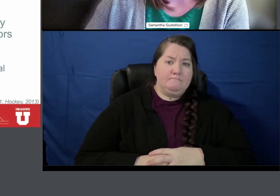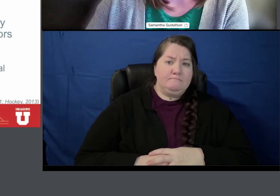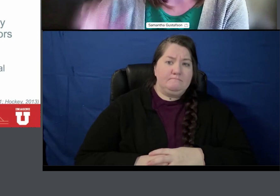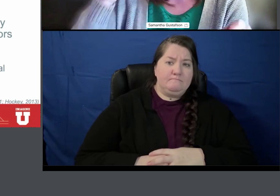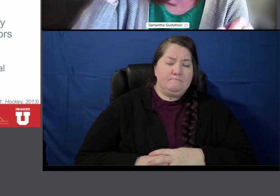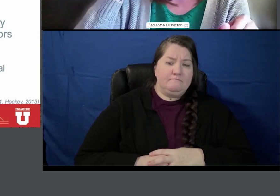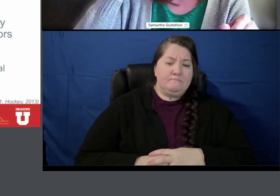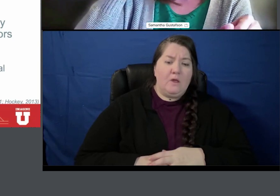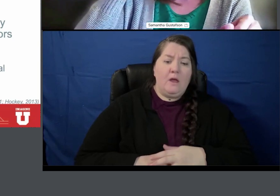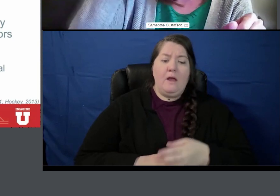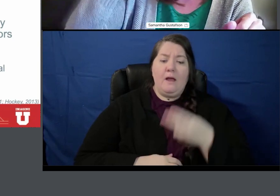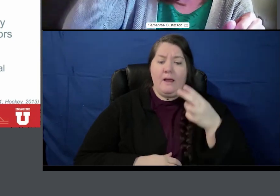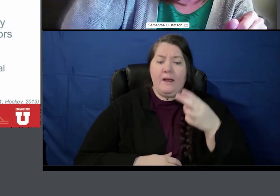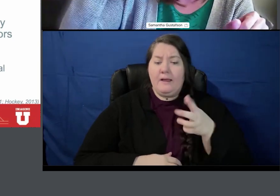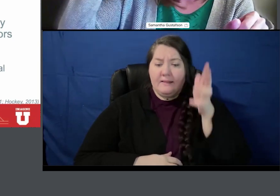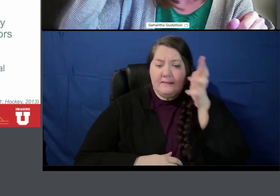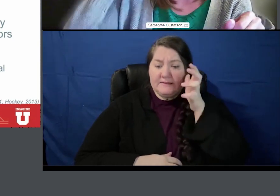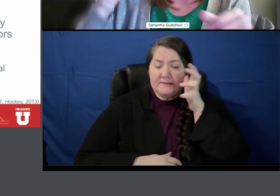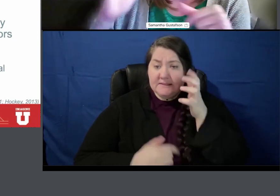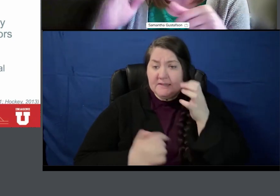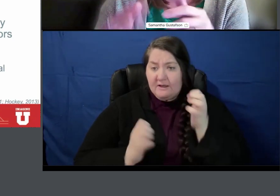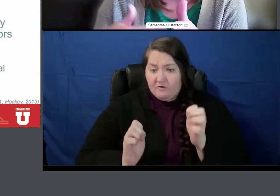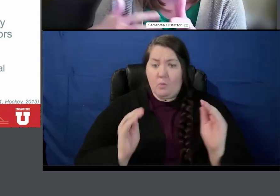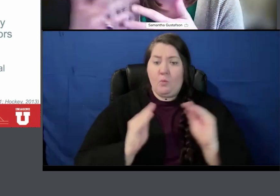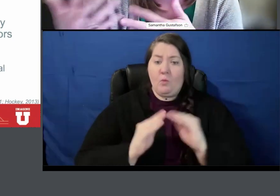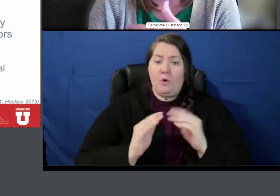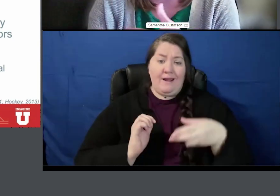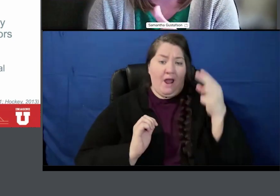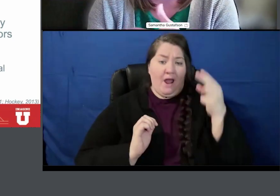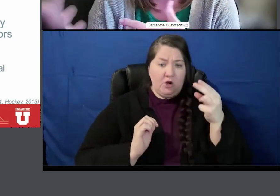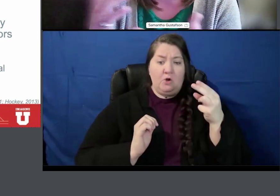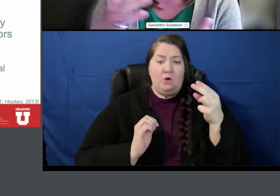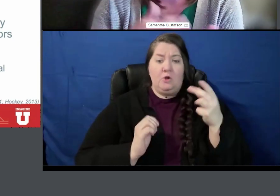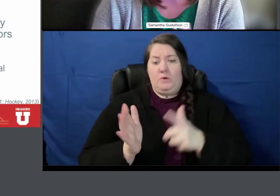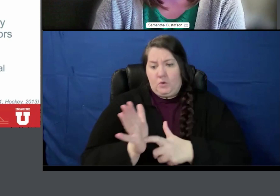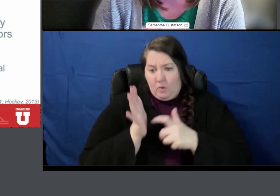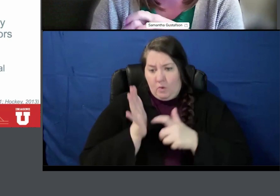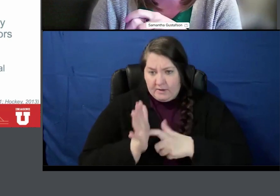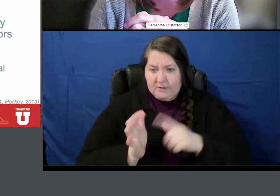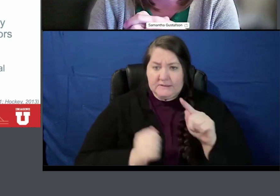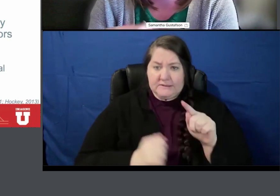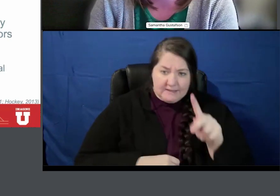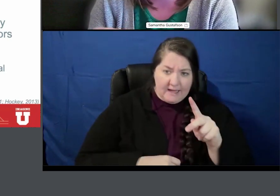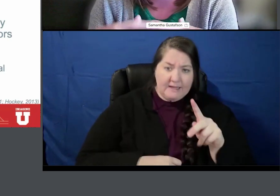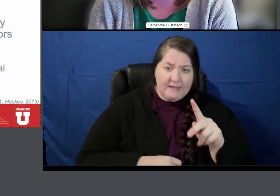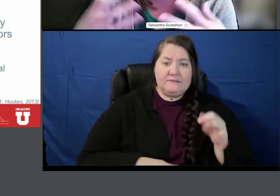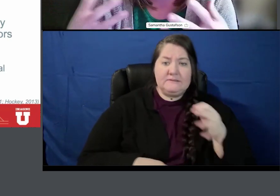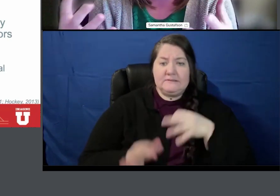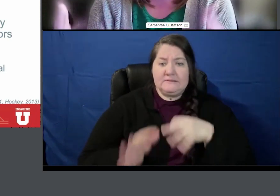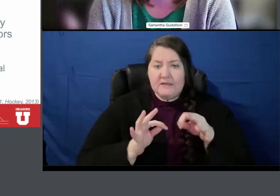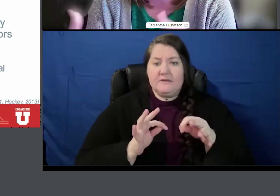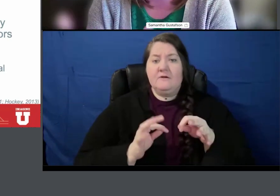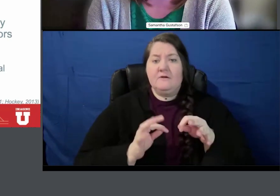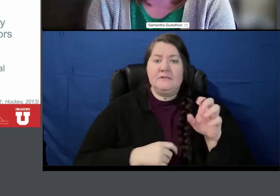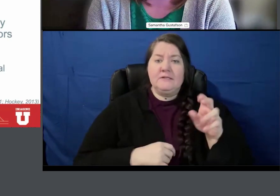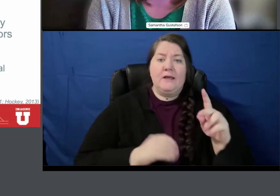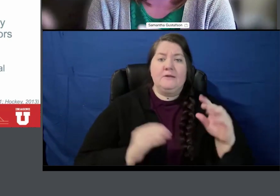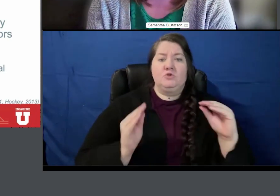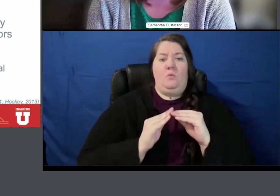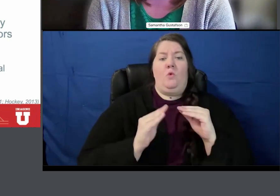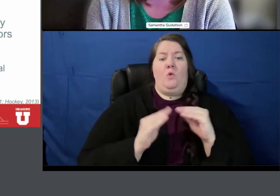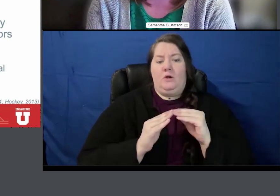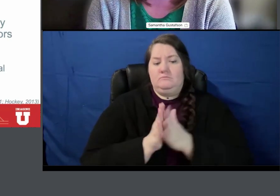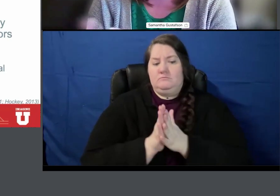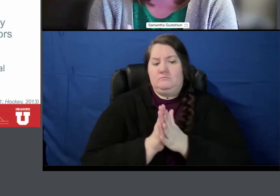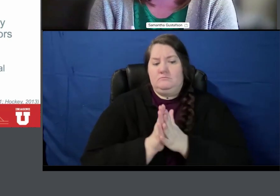high listening effort is higher when you're doing a required task rather than a task that you are more intrinsically motivated